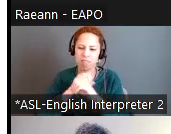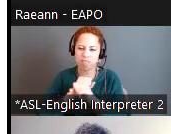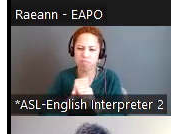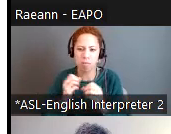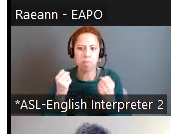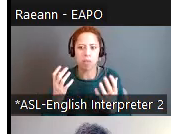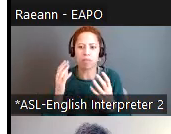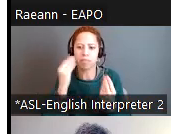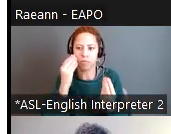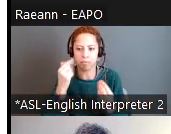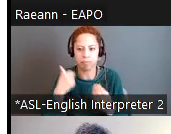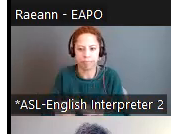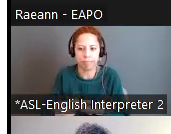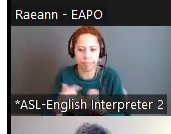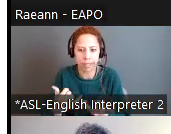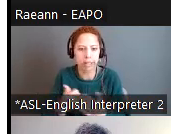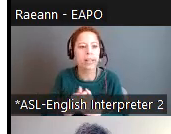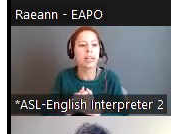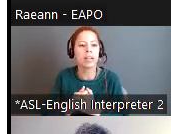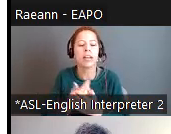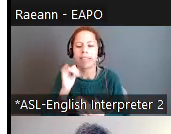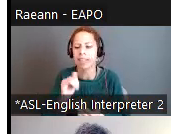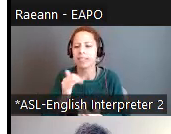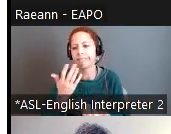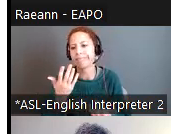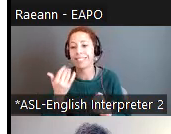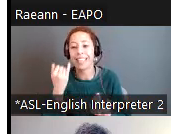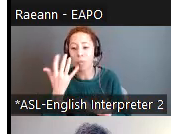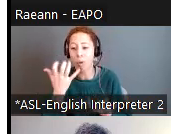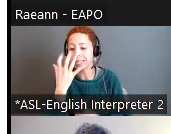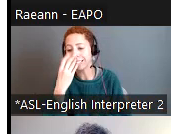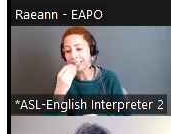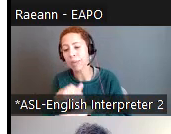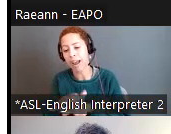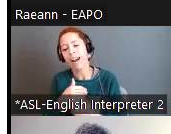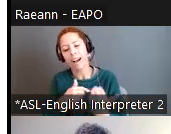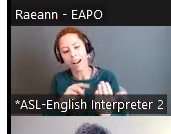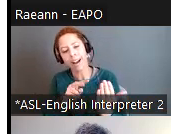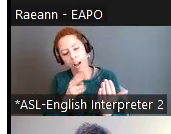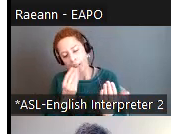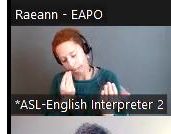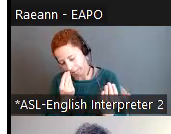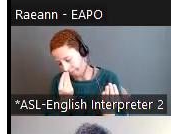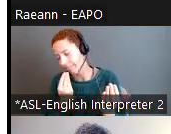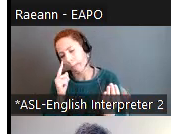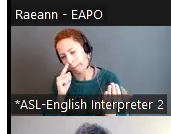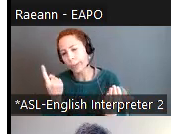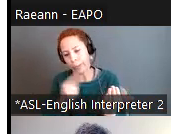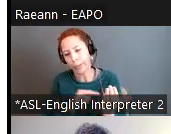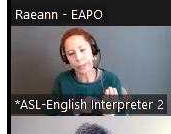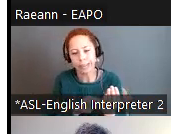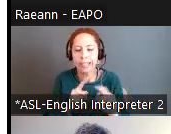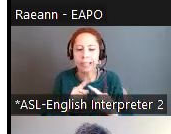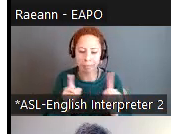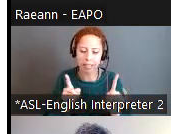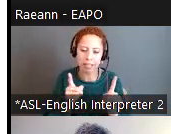written instructions for you to read at night as you're trying to fall asleep. Really fascinating, but good for you to keep that in mind. And that's why it's